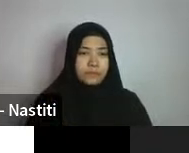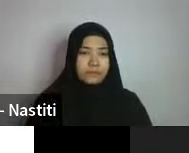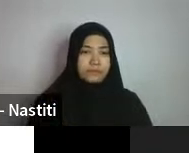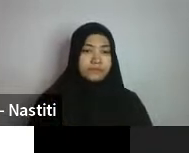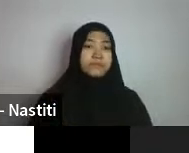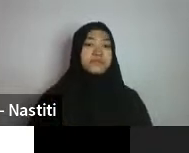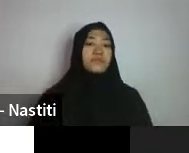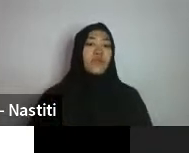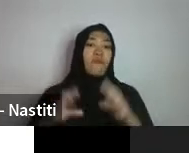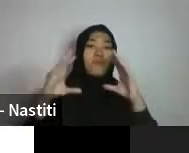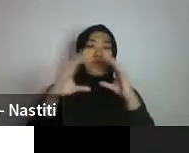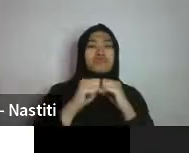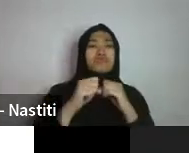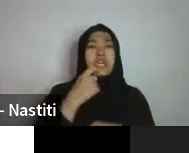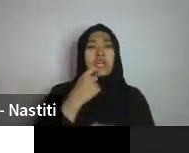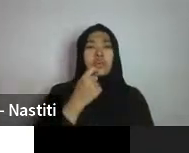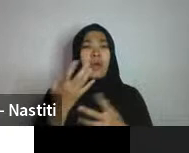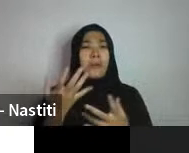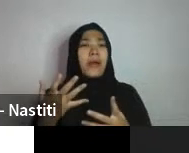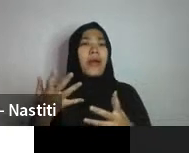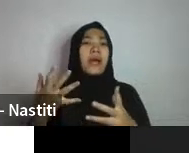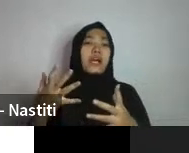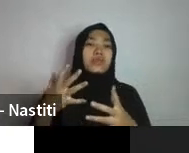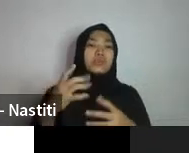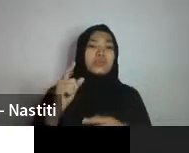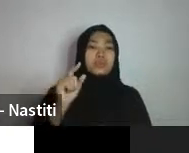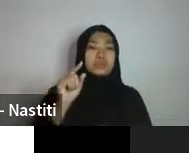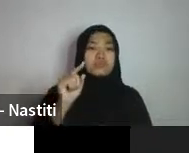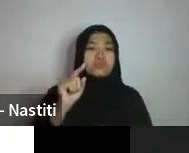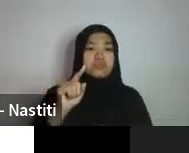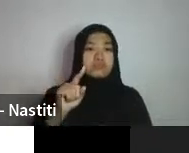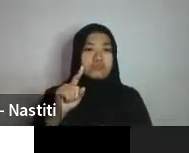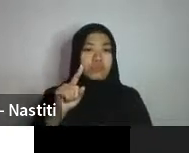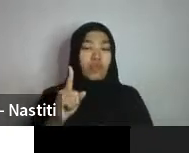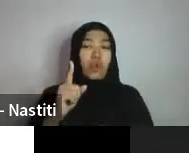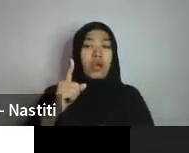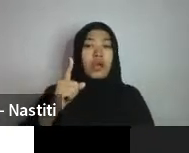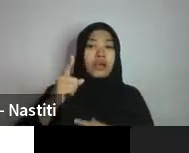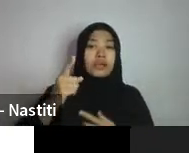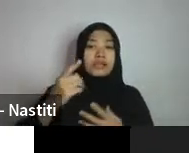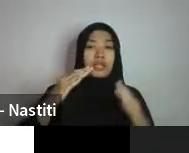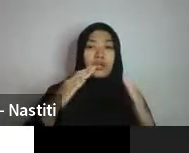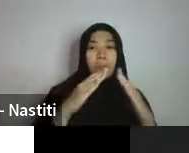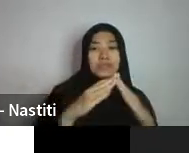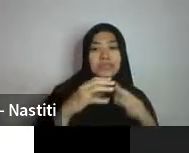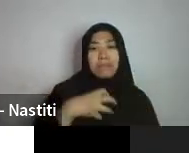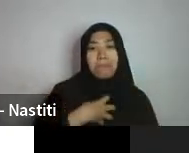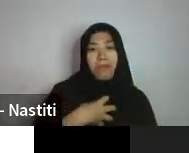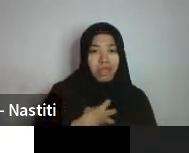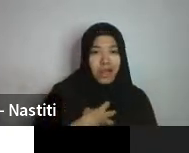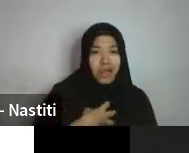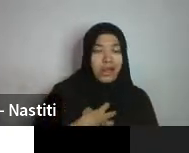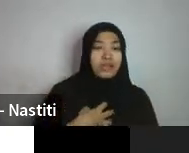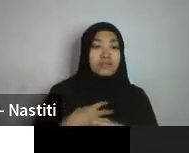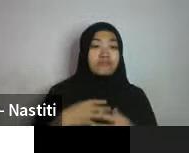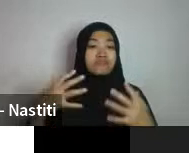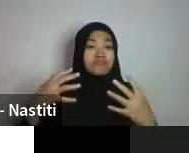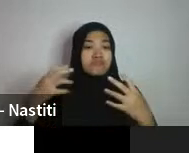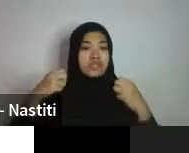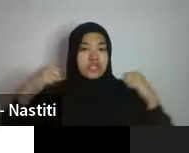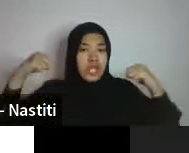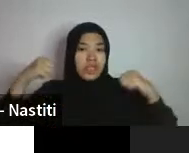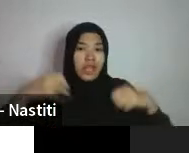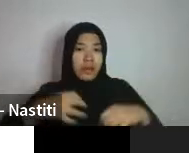on rehabilitation and outpatient clinics. At this time, Indonesia had a central role in ASEAN and in